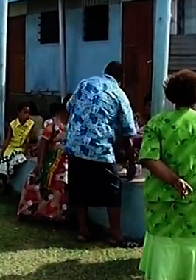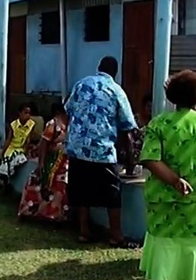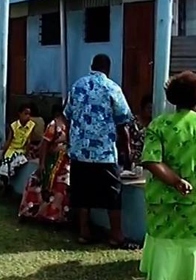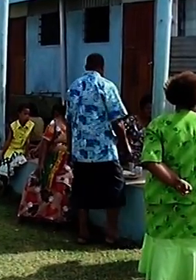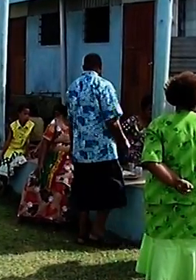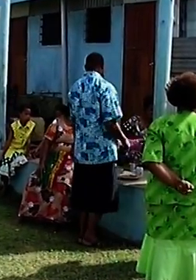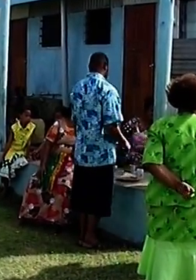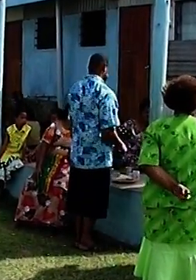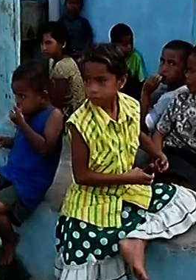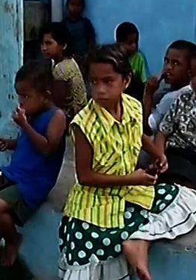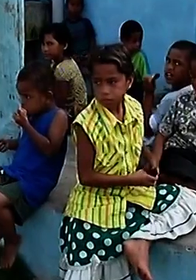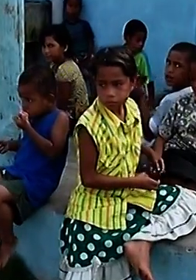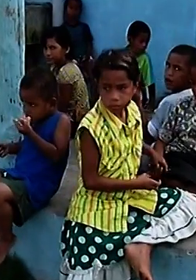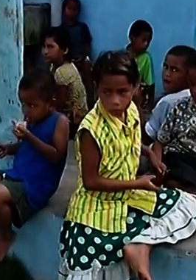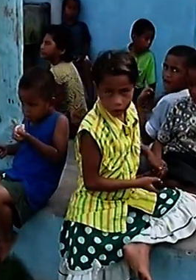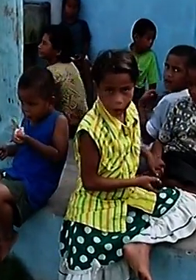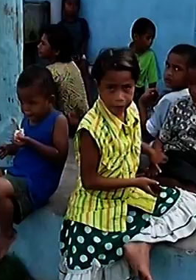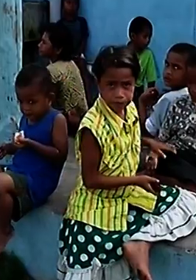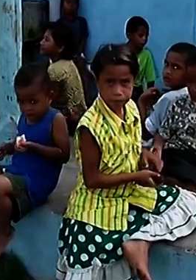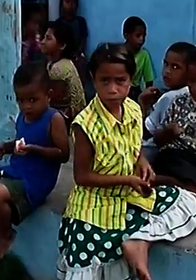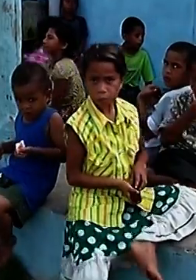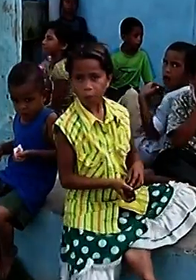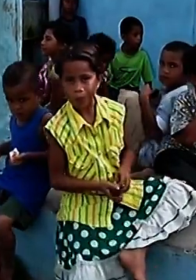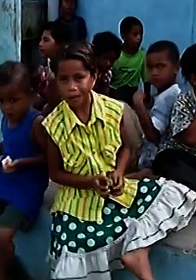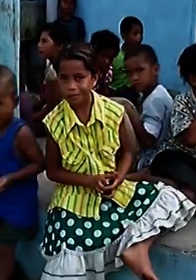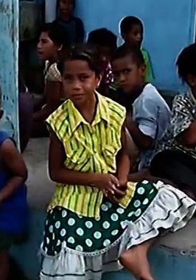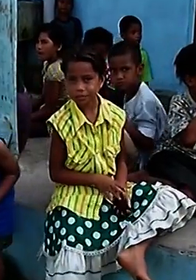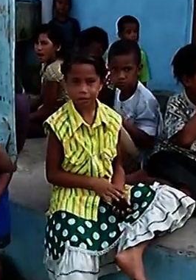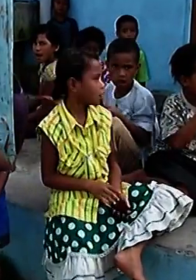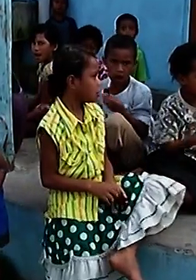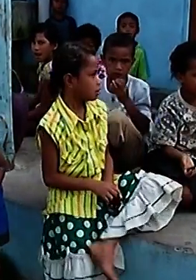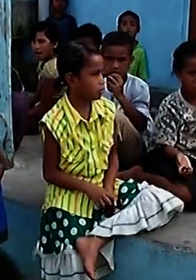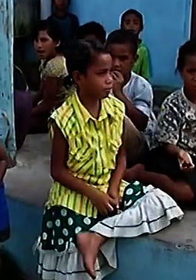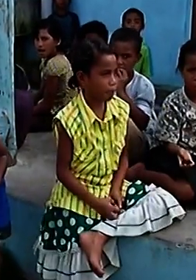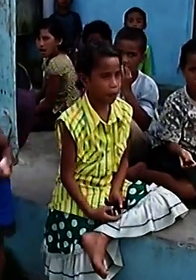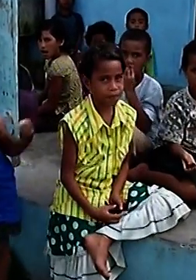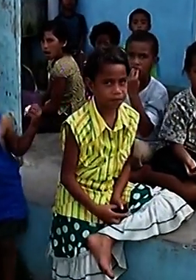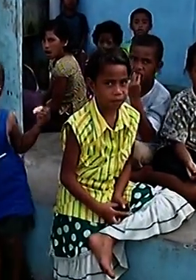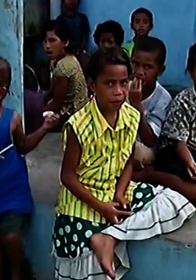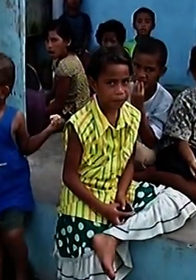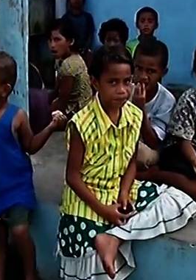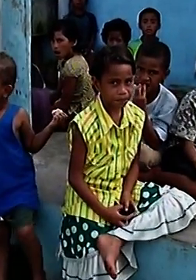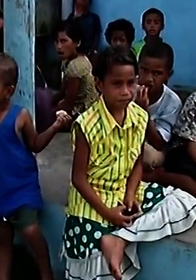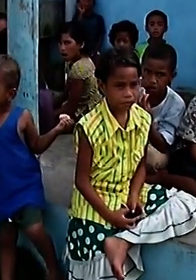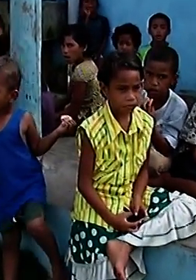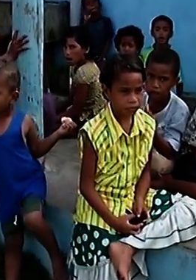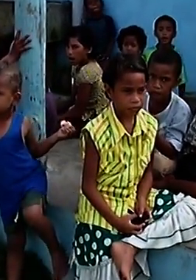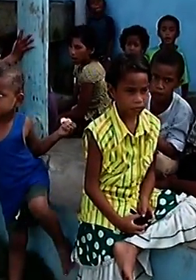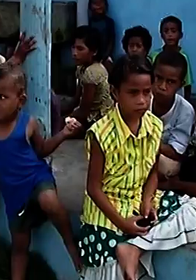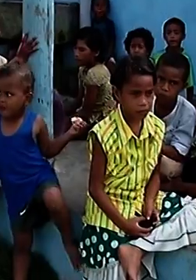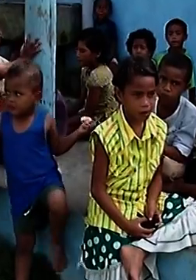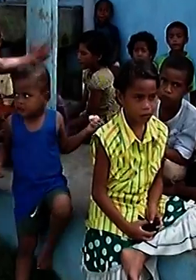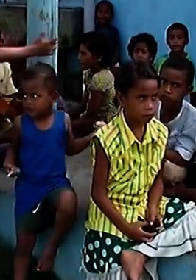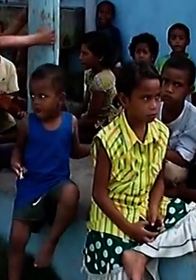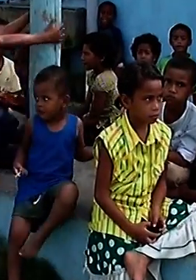comes after the establishment of the Child Welfare Decree of 2010 and the Ministry of Itoke Affairs signing on as a